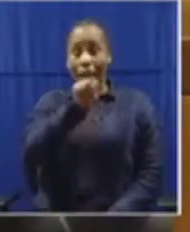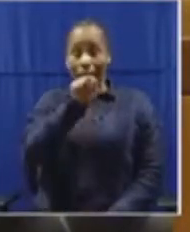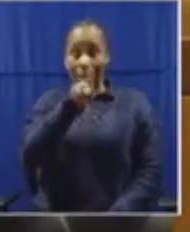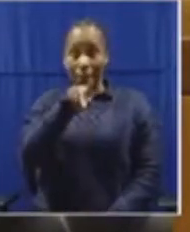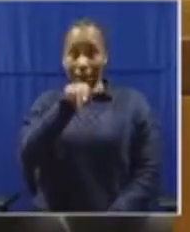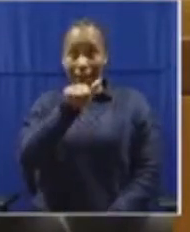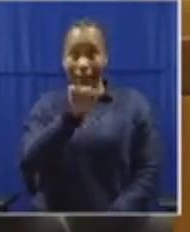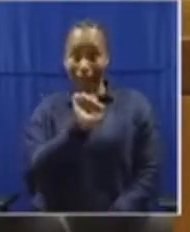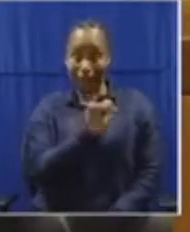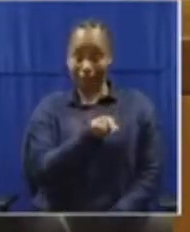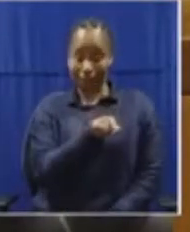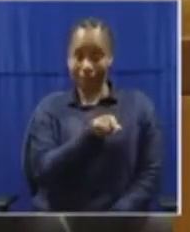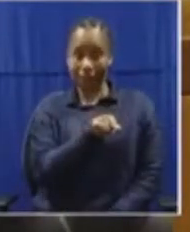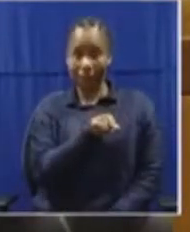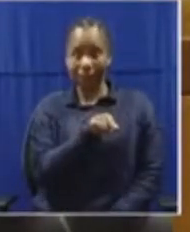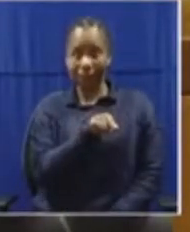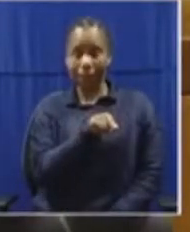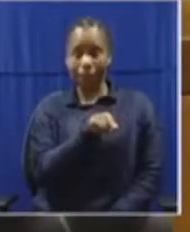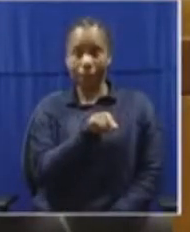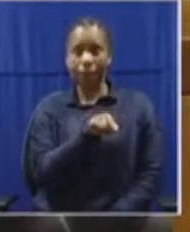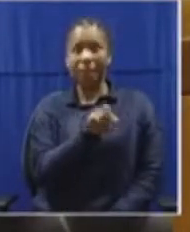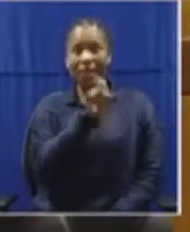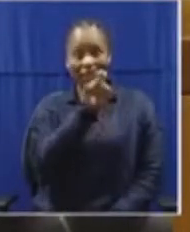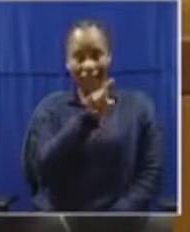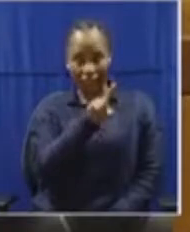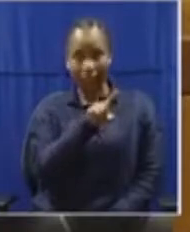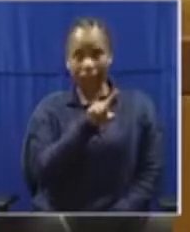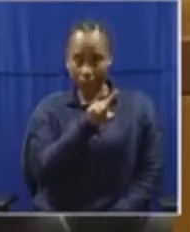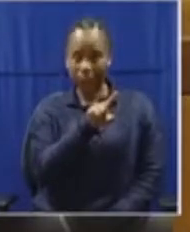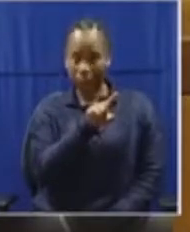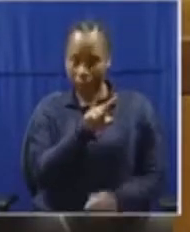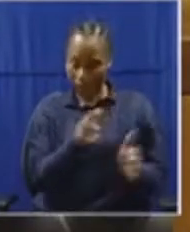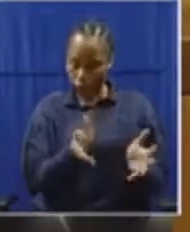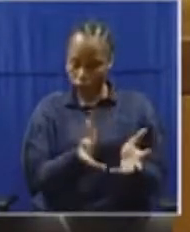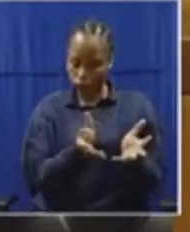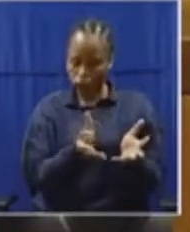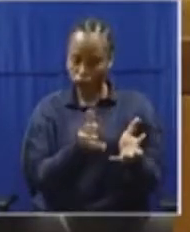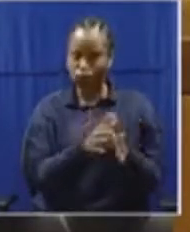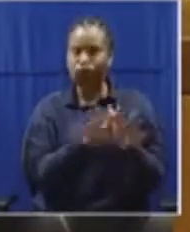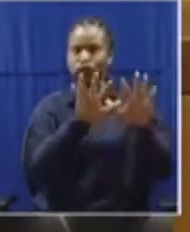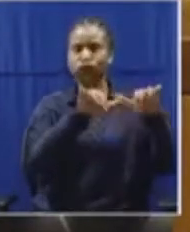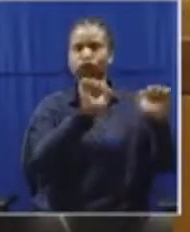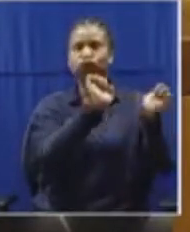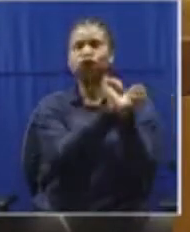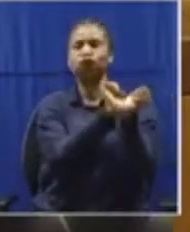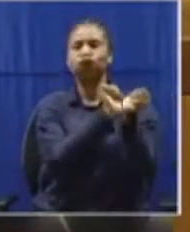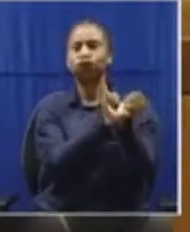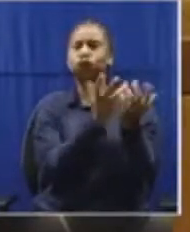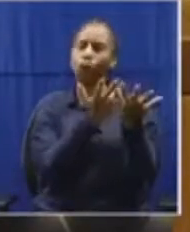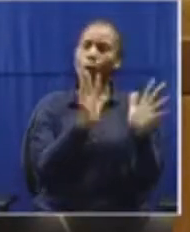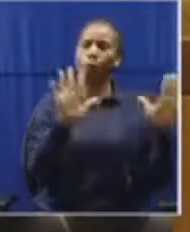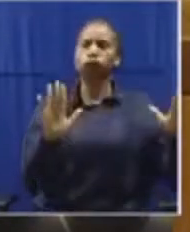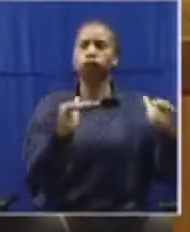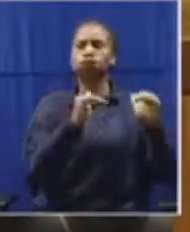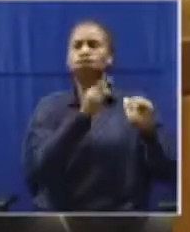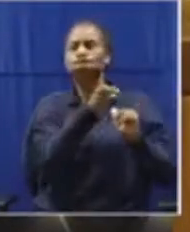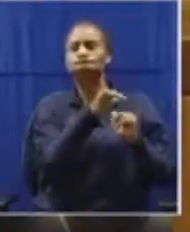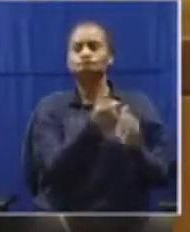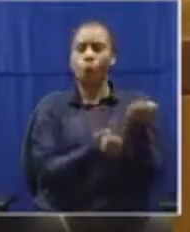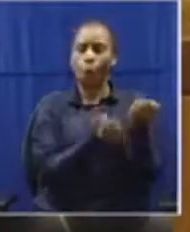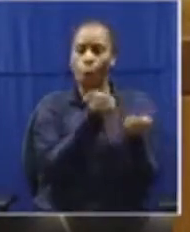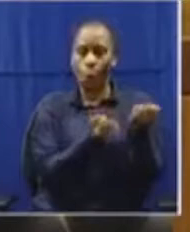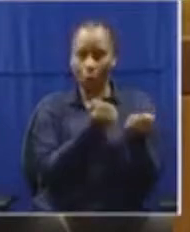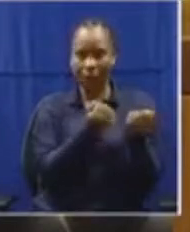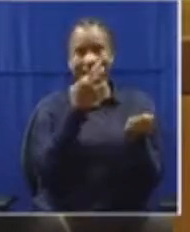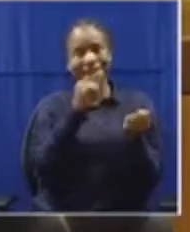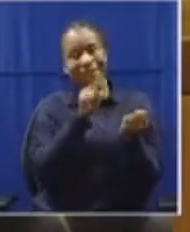is the one that initiates prosecutions following, of course, investigation and, say,